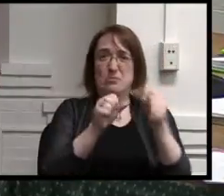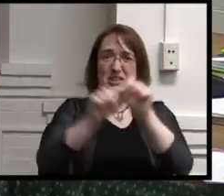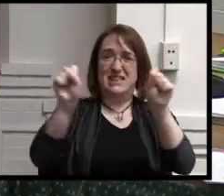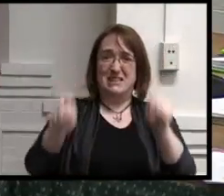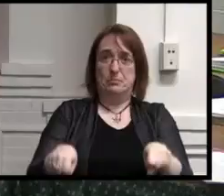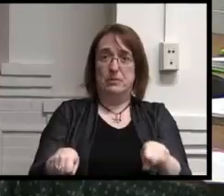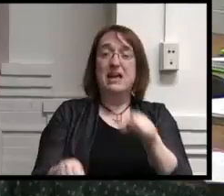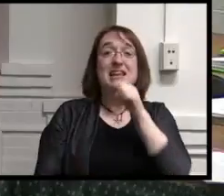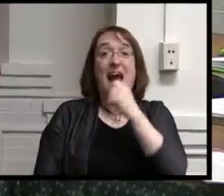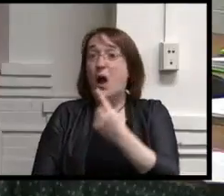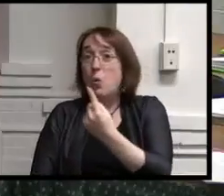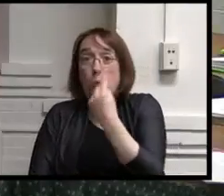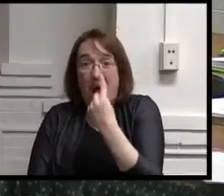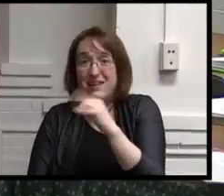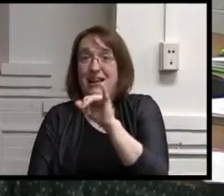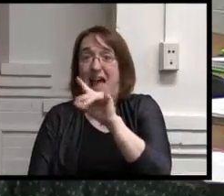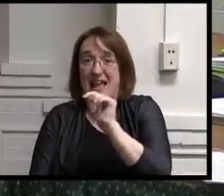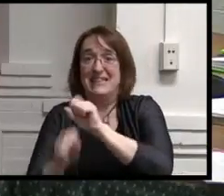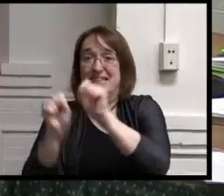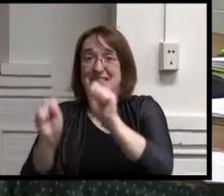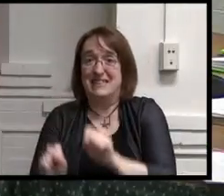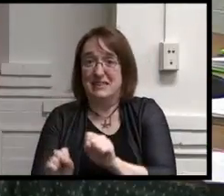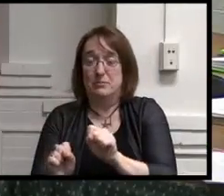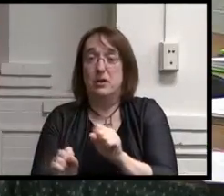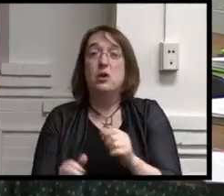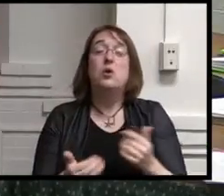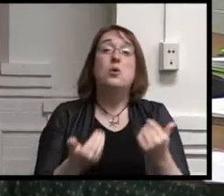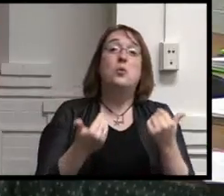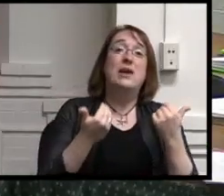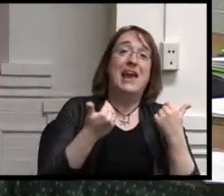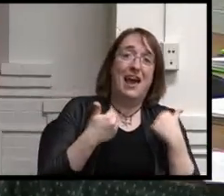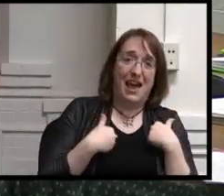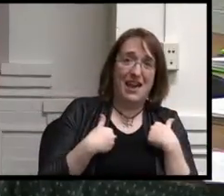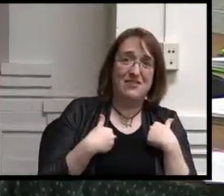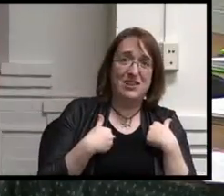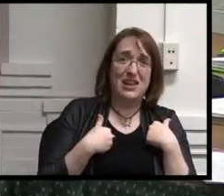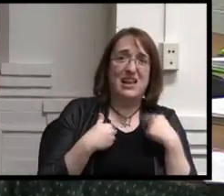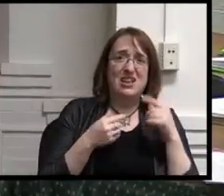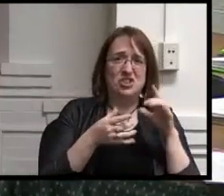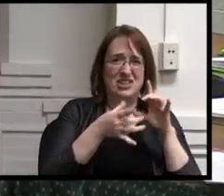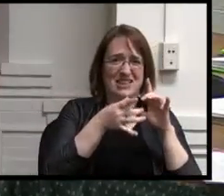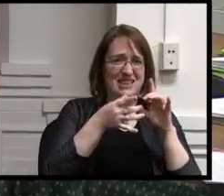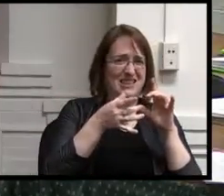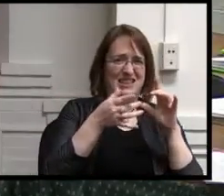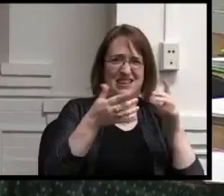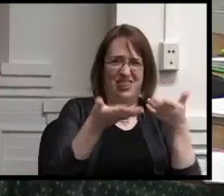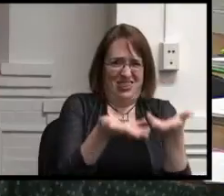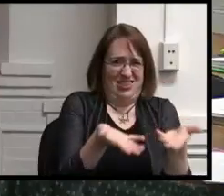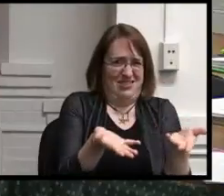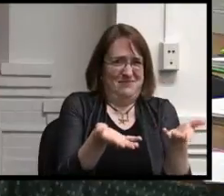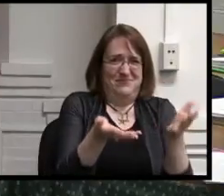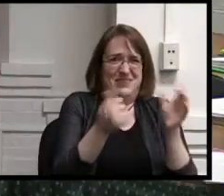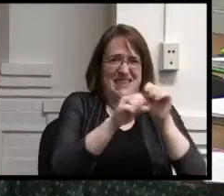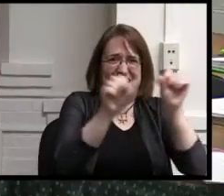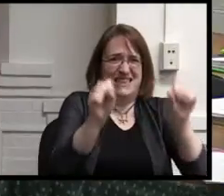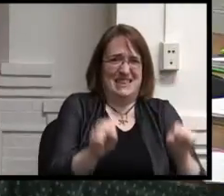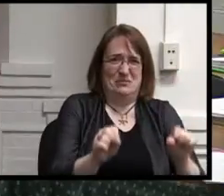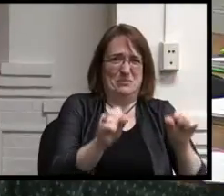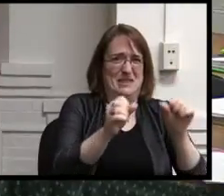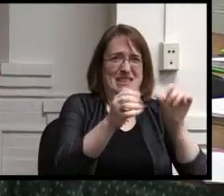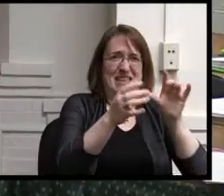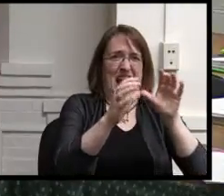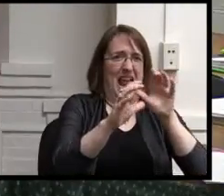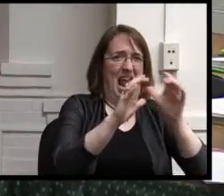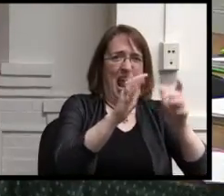an IT system in the town of Brattleboro right now. What we have is a bunch of disjointed systems that in